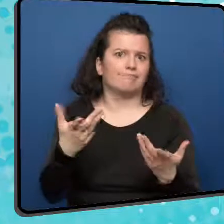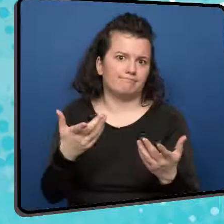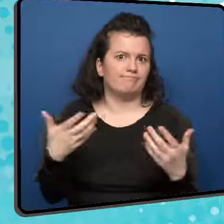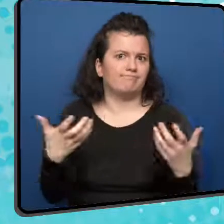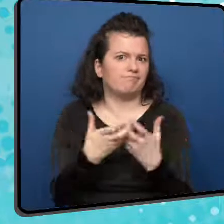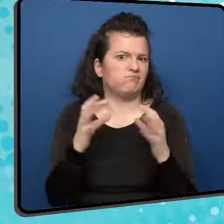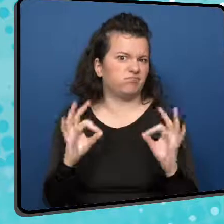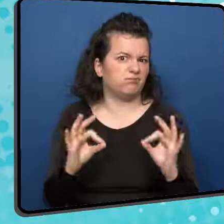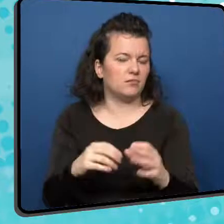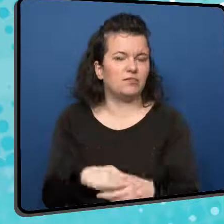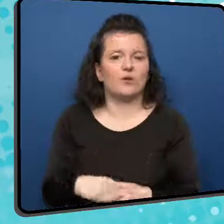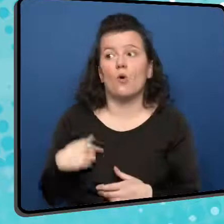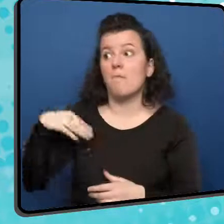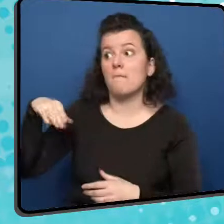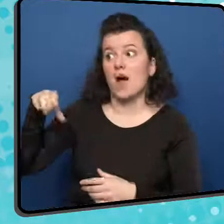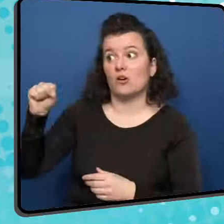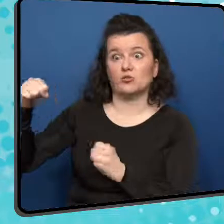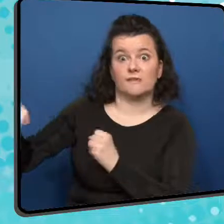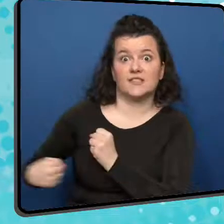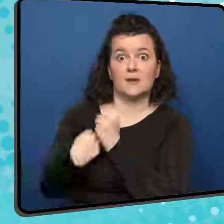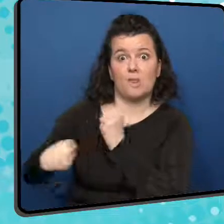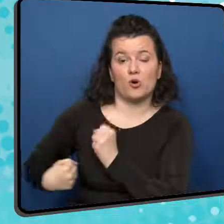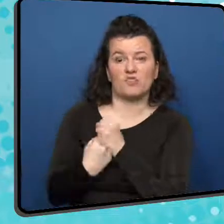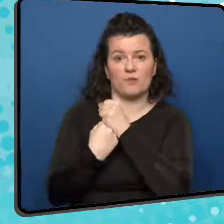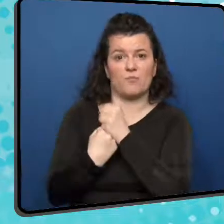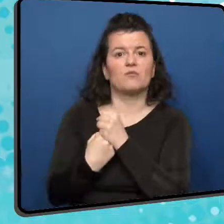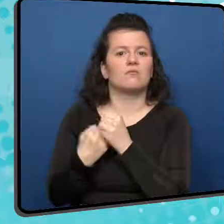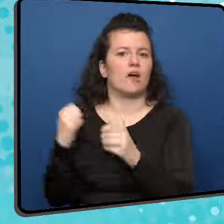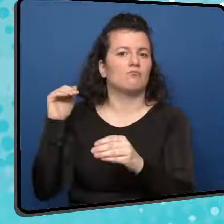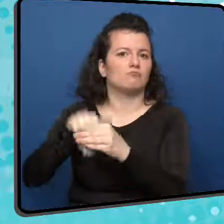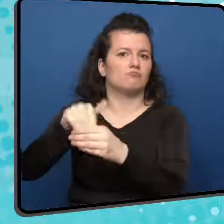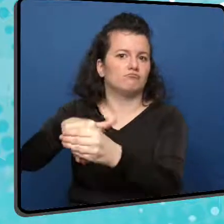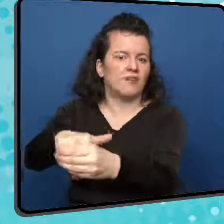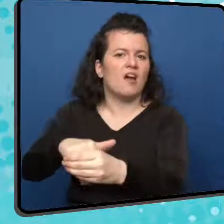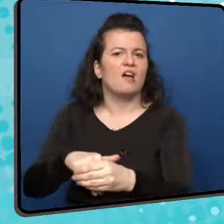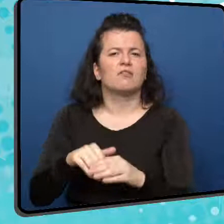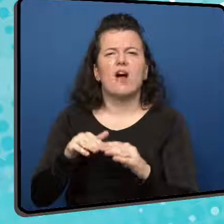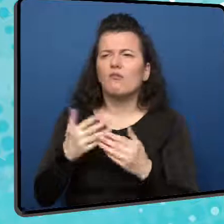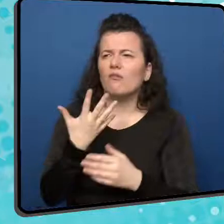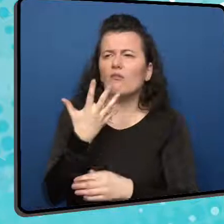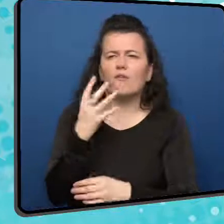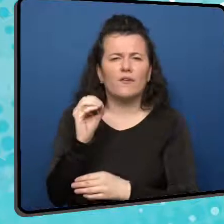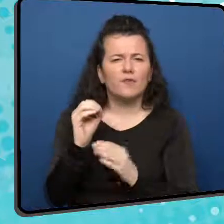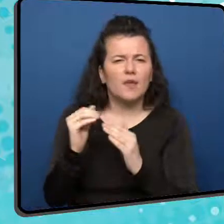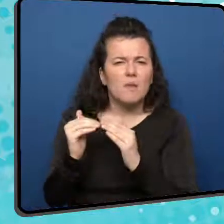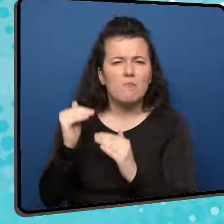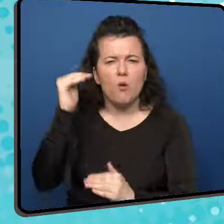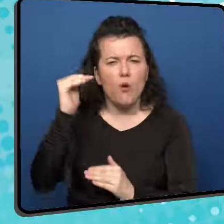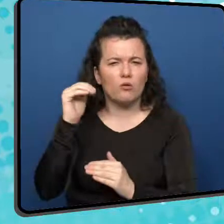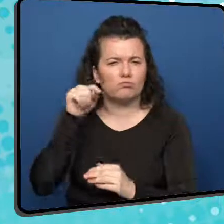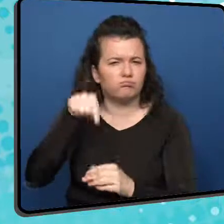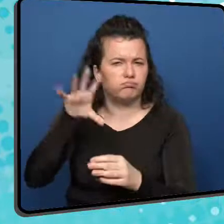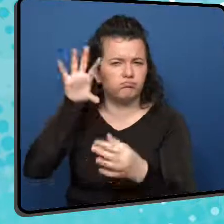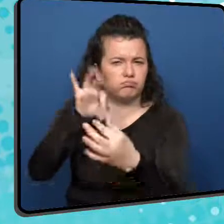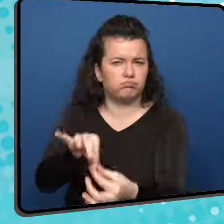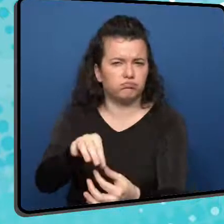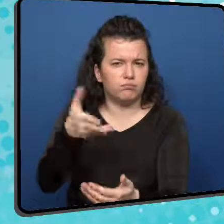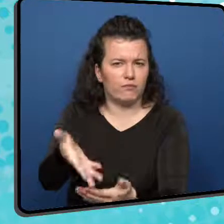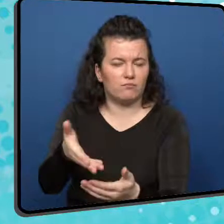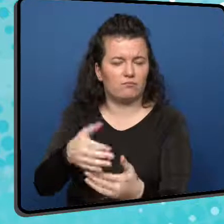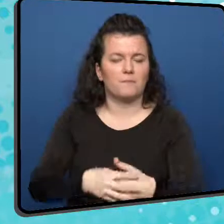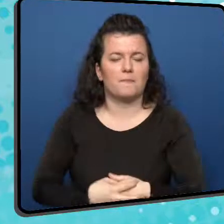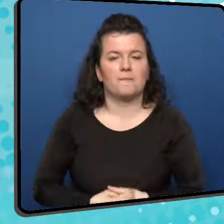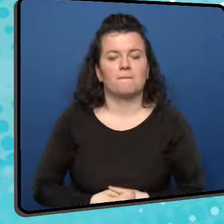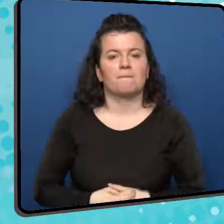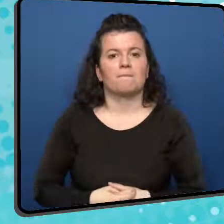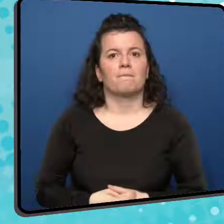from Microsoft. We now have more than 50 contributors on this project. So you can see a lot of things